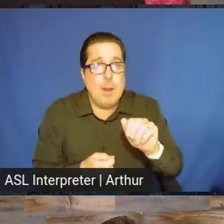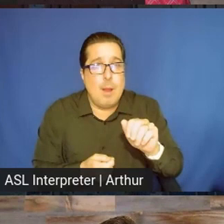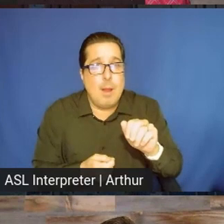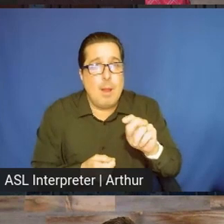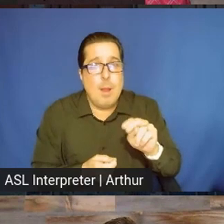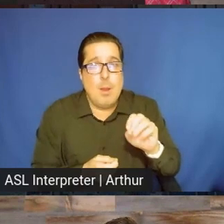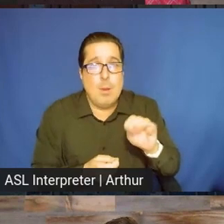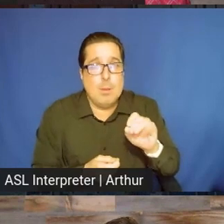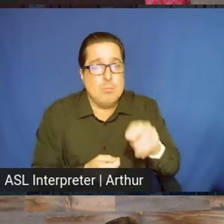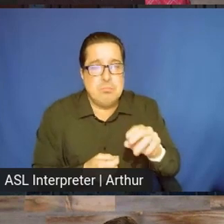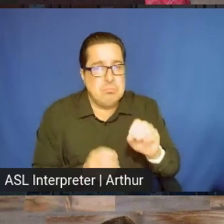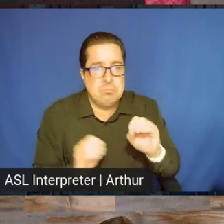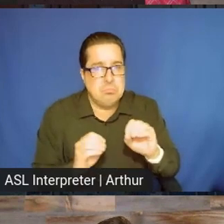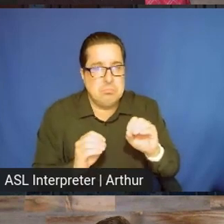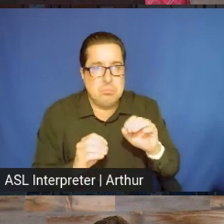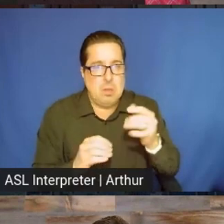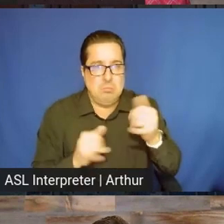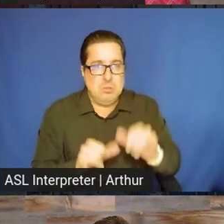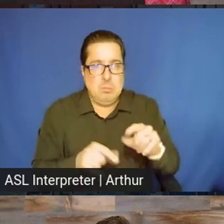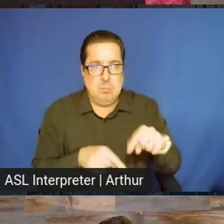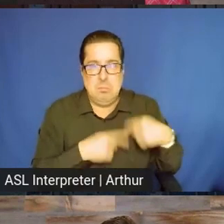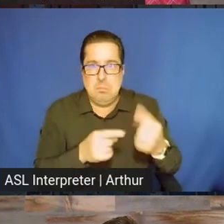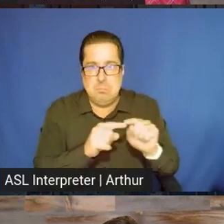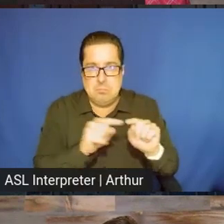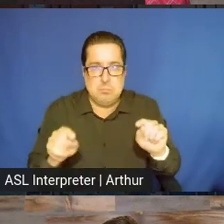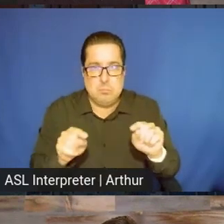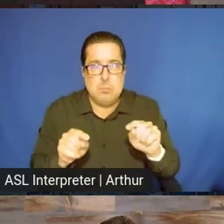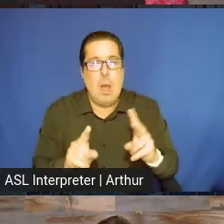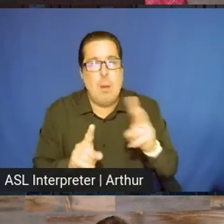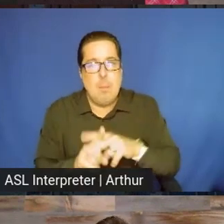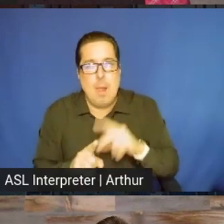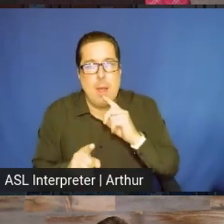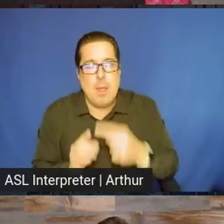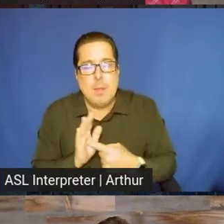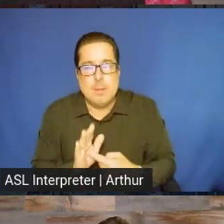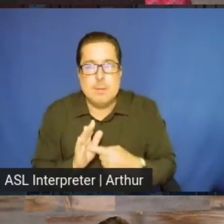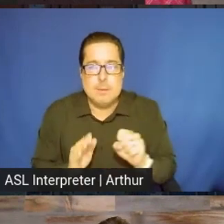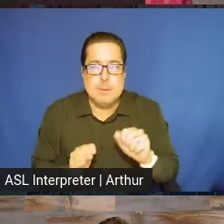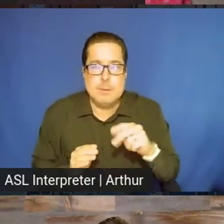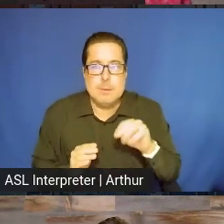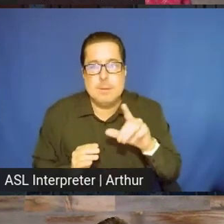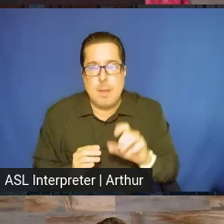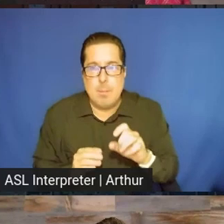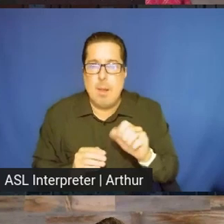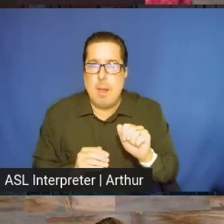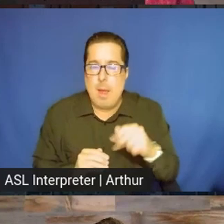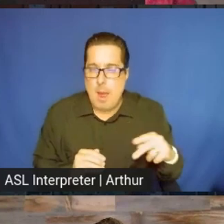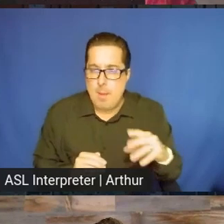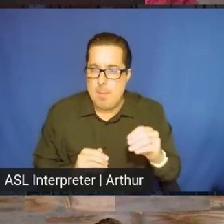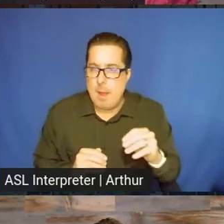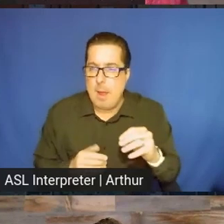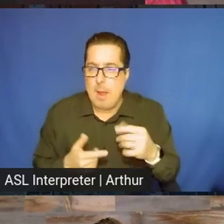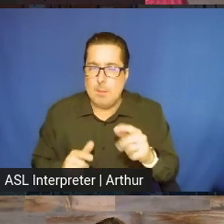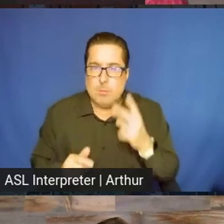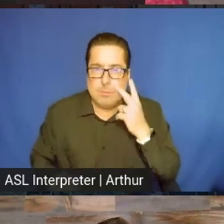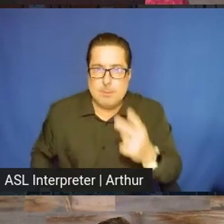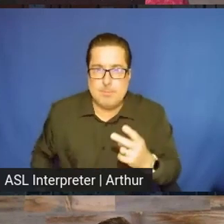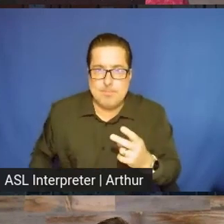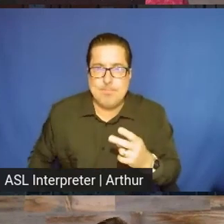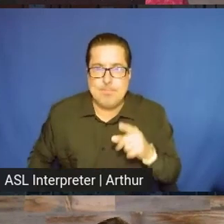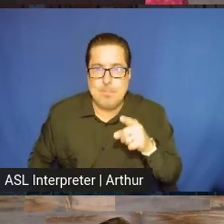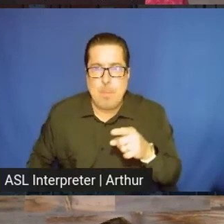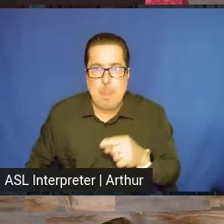pod. I'm going to go ahead and apply the sample app, and let's visualize the